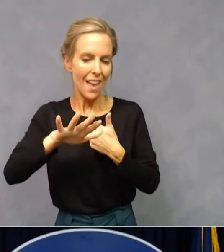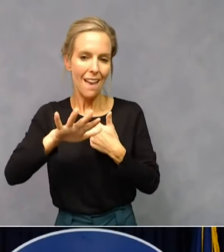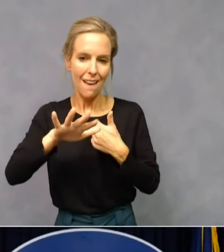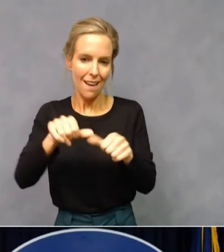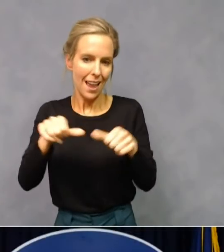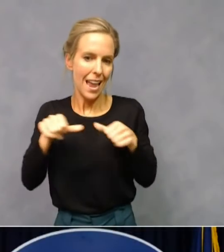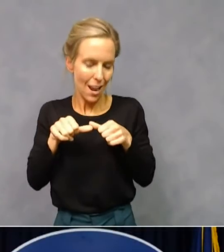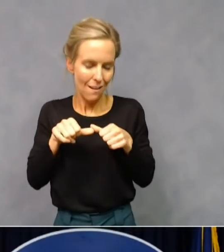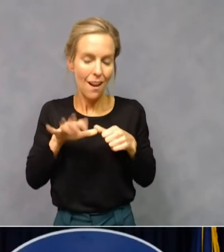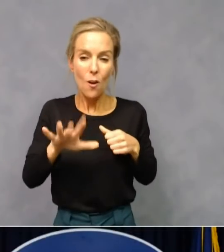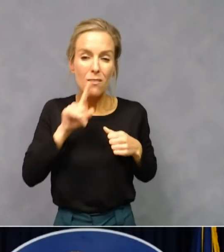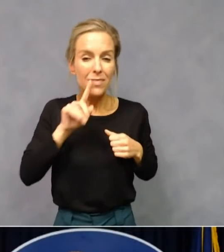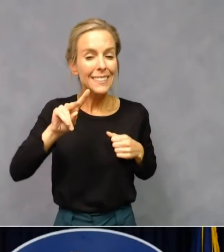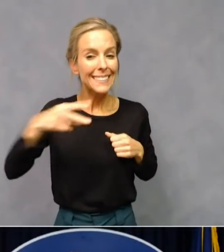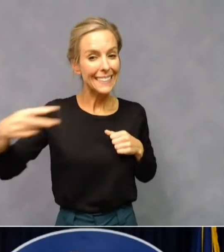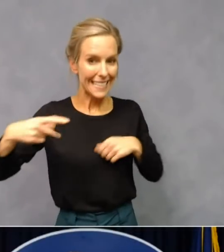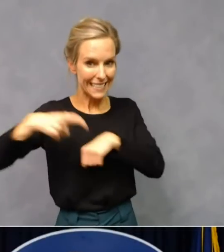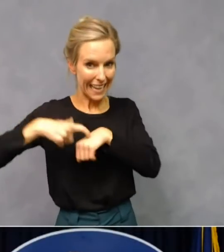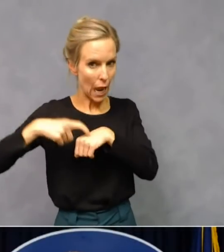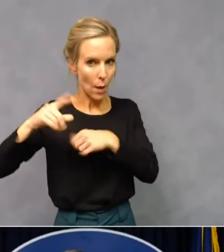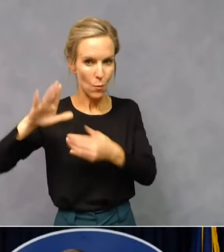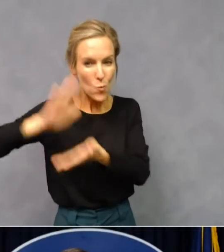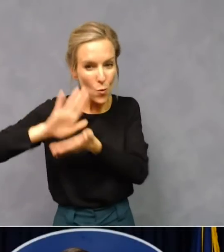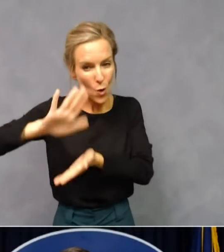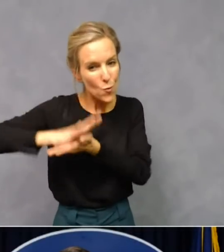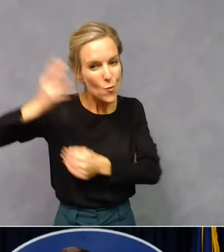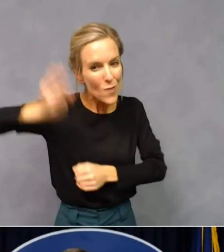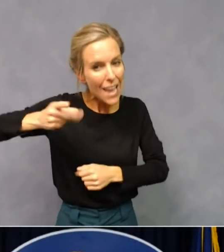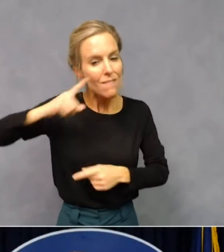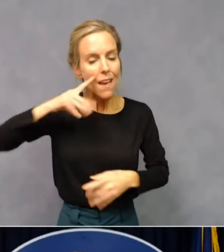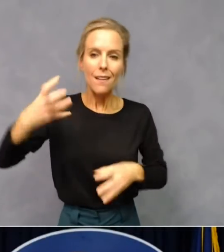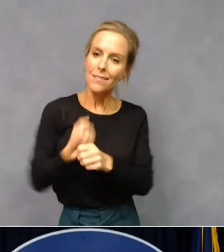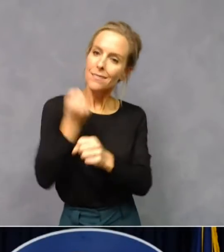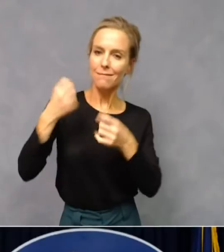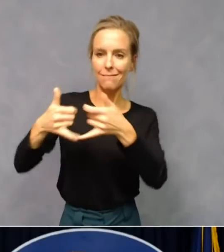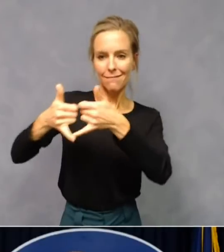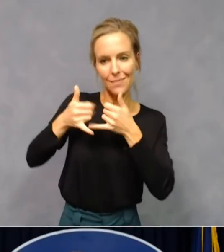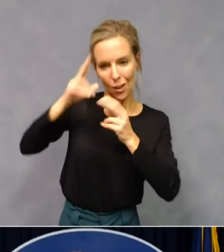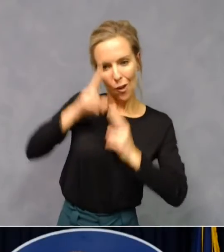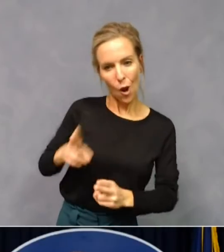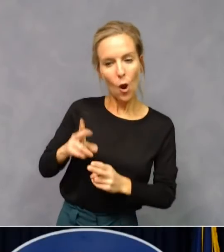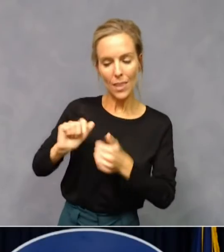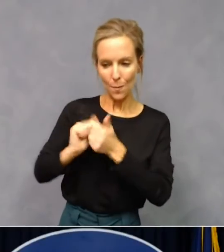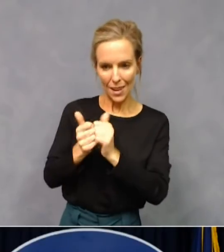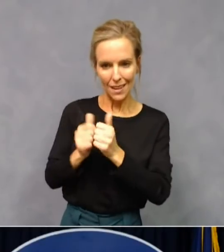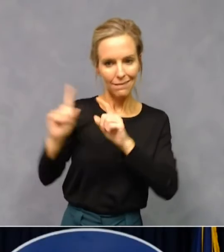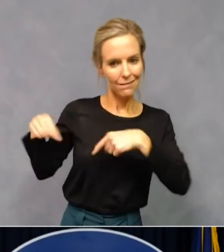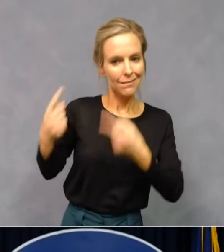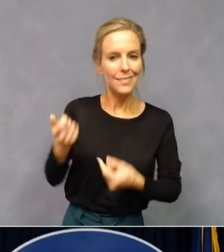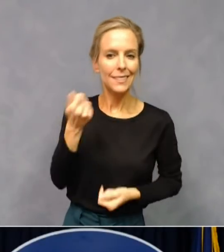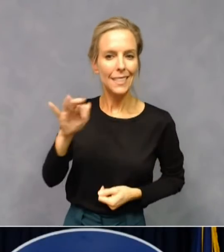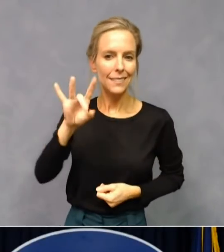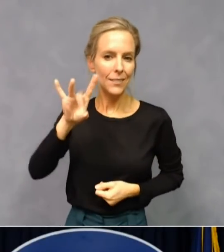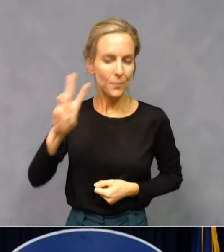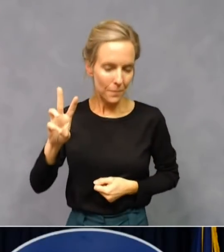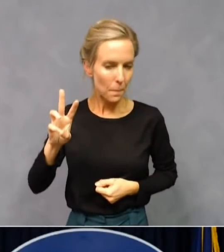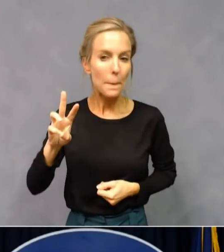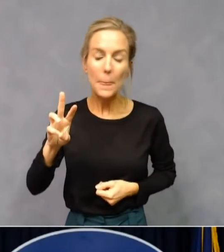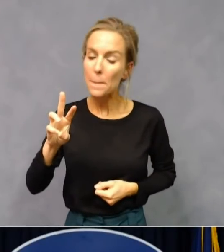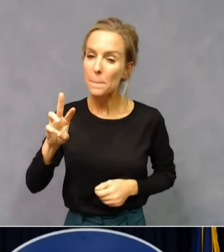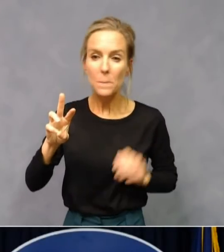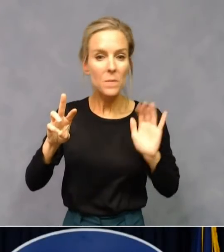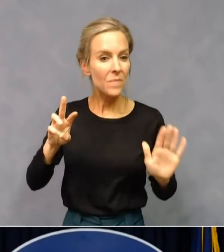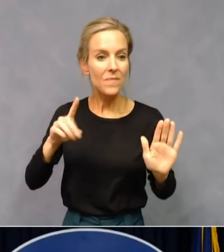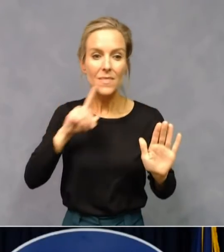the second time in school history they've earned this honor, and they've been competing since 1986. Quick Recall team brought home